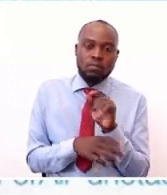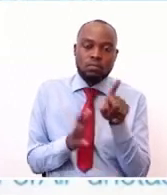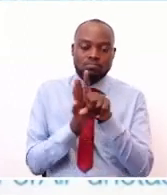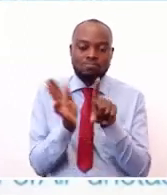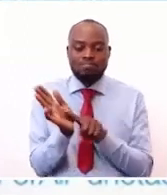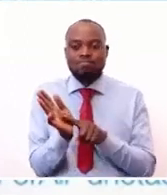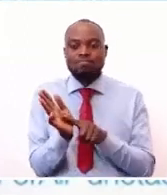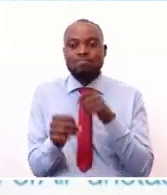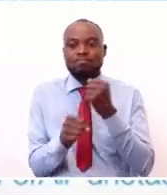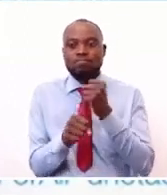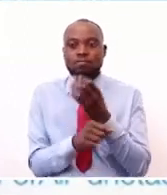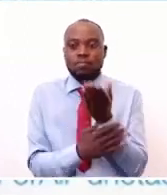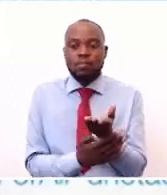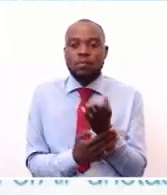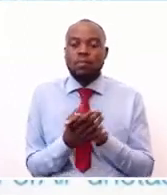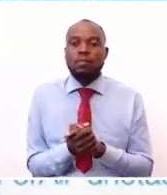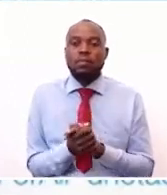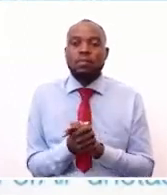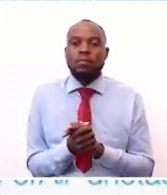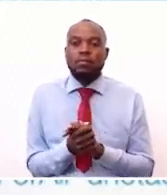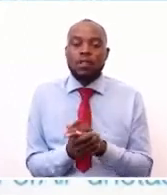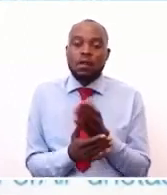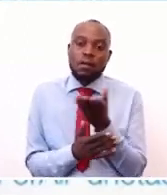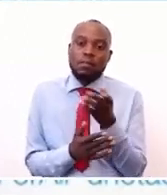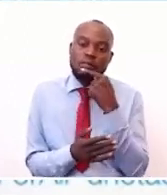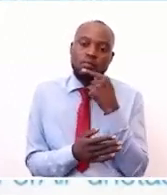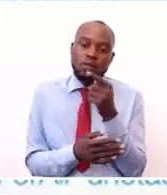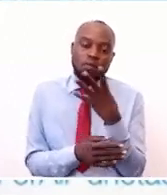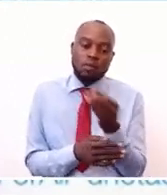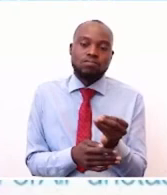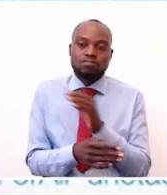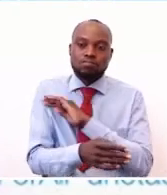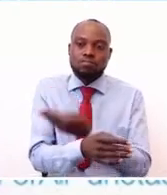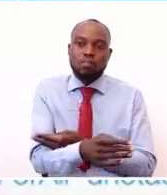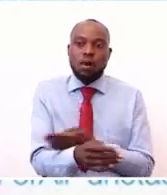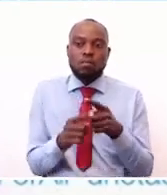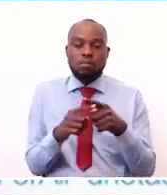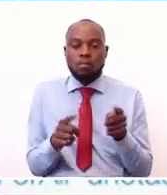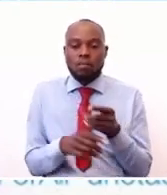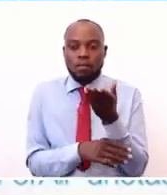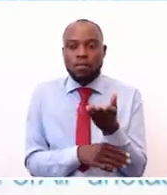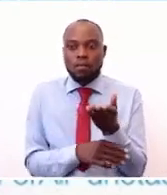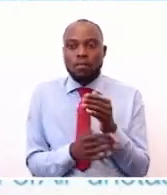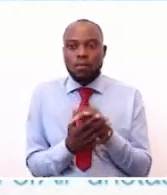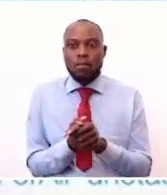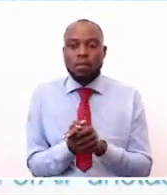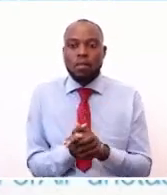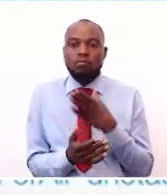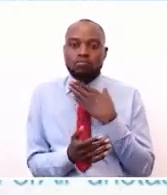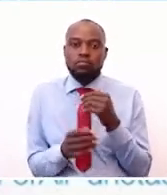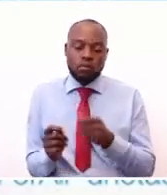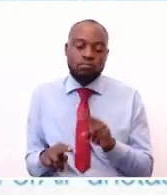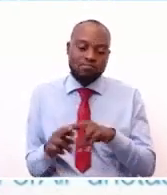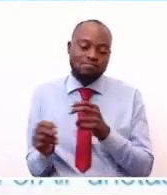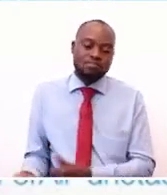conditionality. So those are concerns that we have about how they should go, how they should be rechanneled.